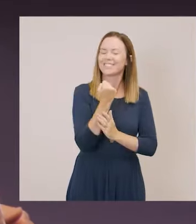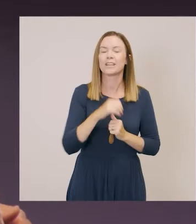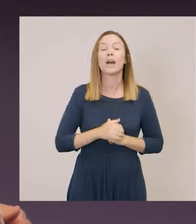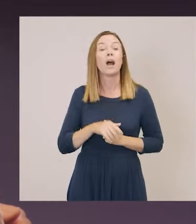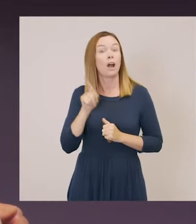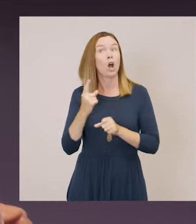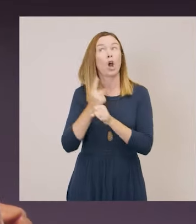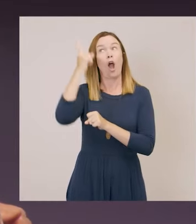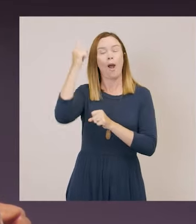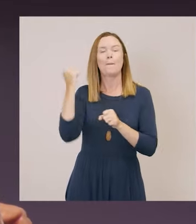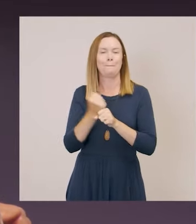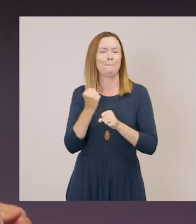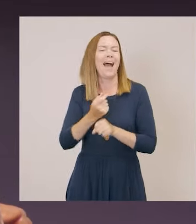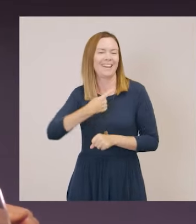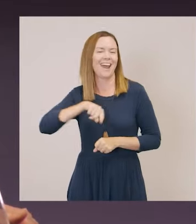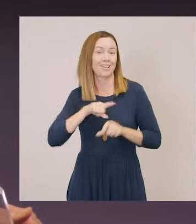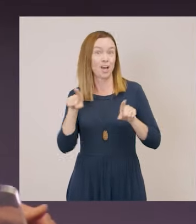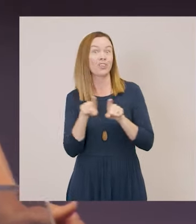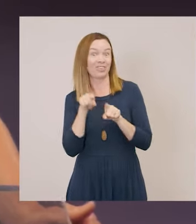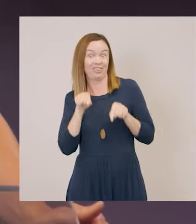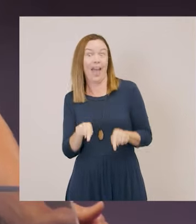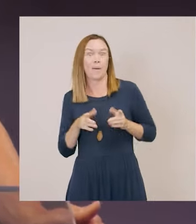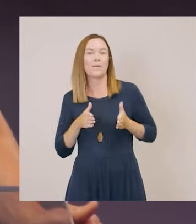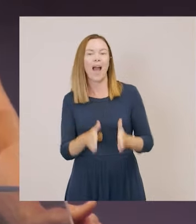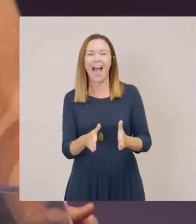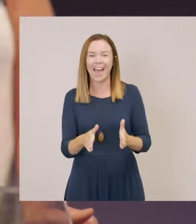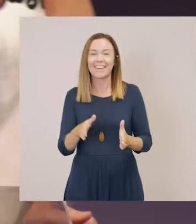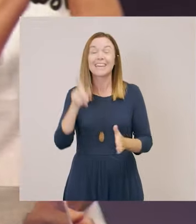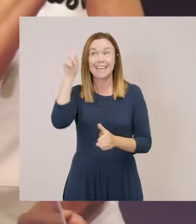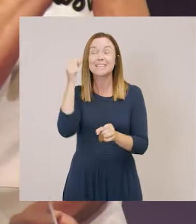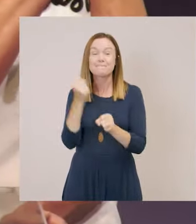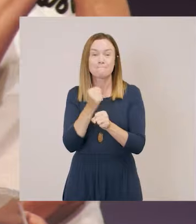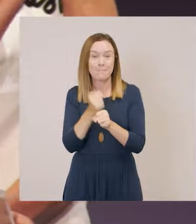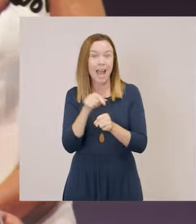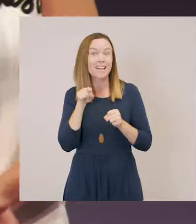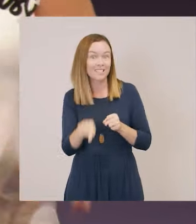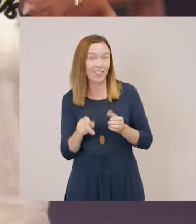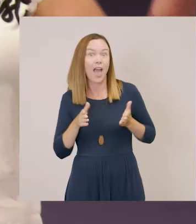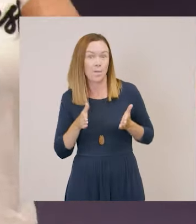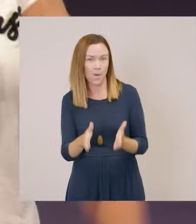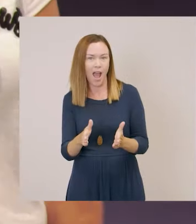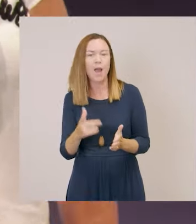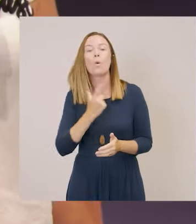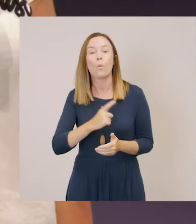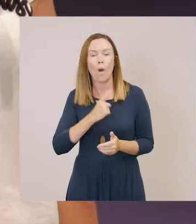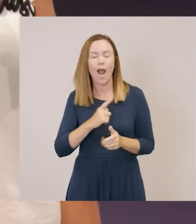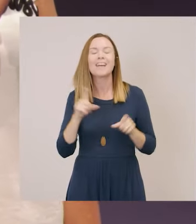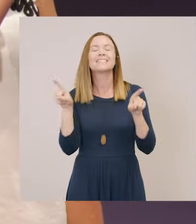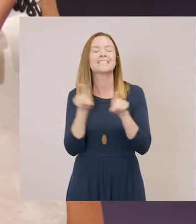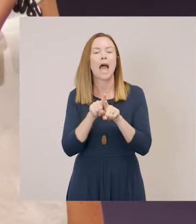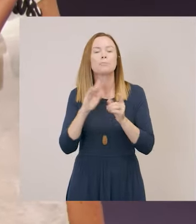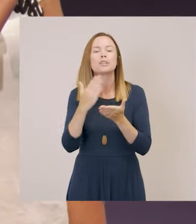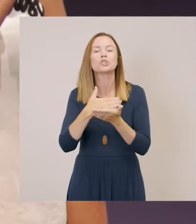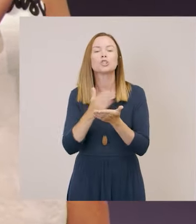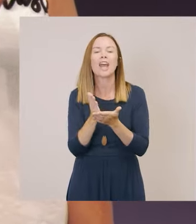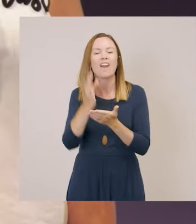has wired us like that. And he's wired us like that in order to share our faith as